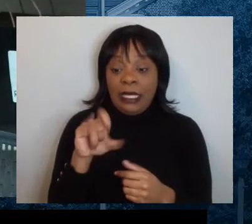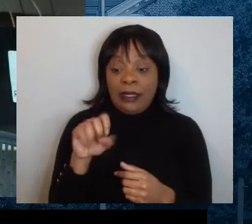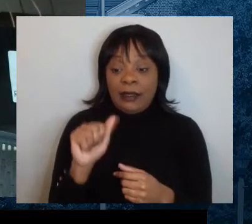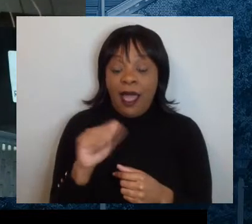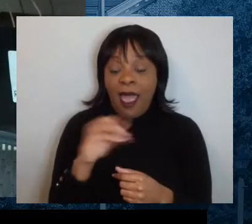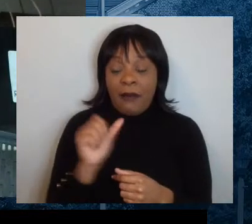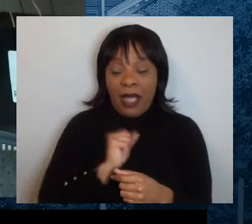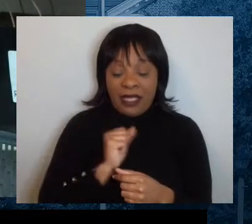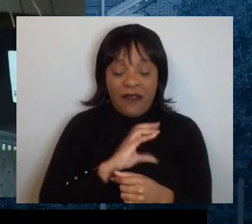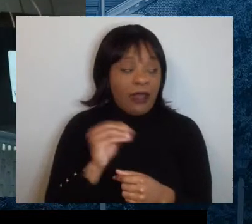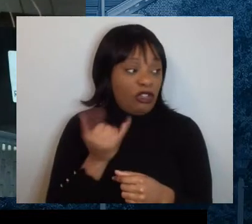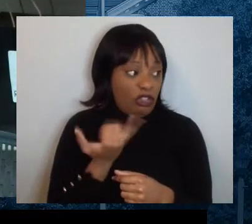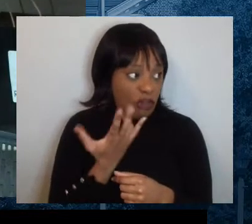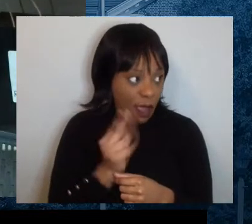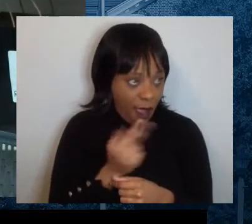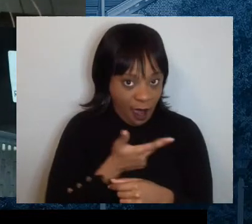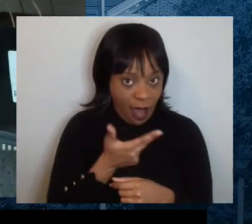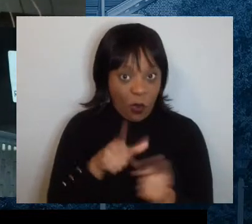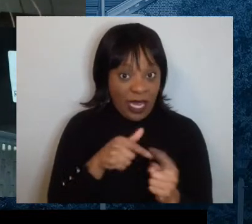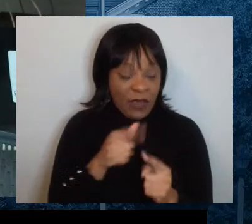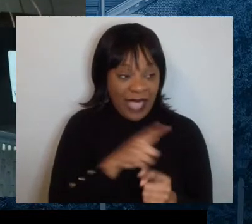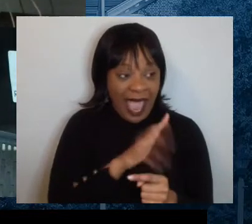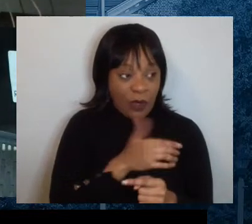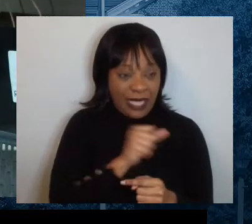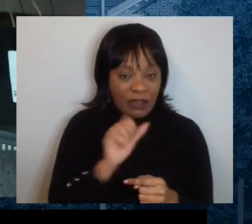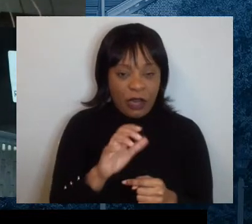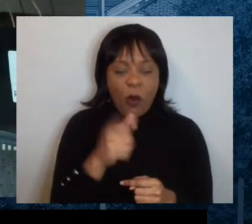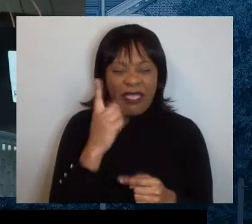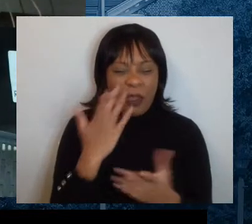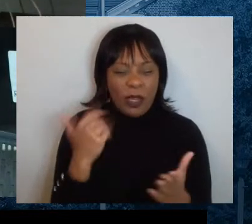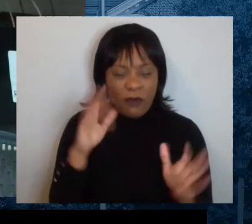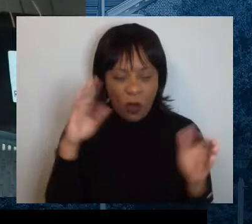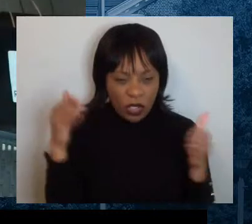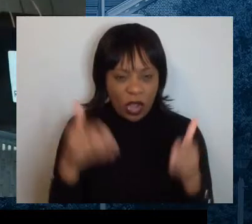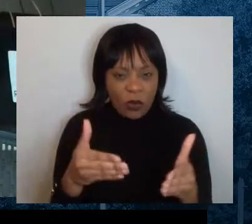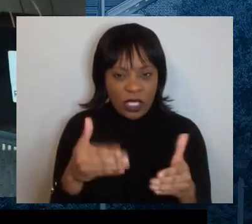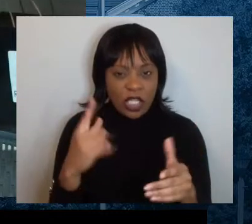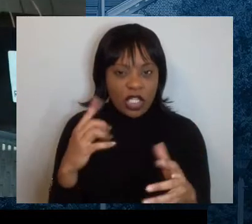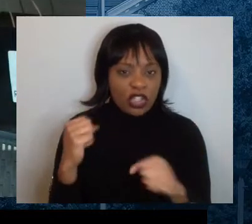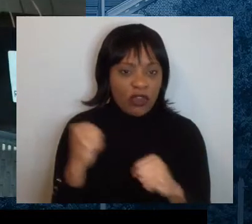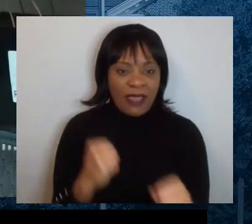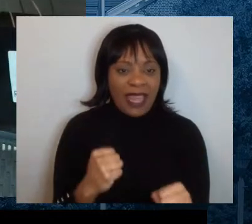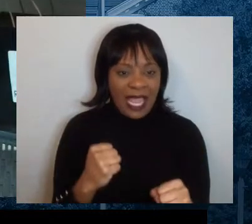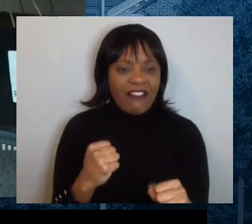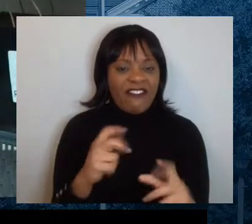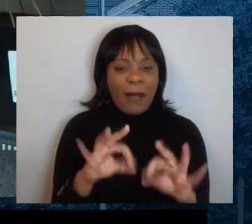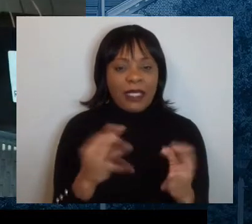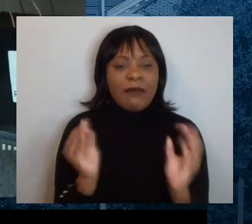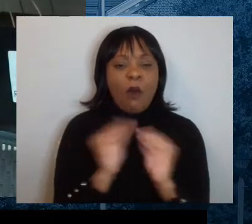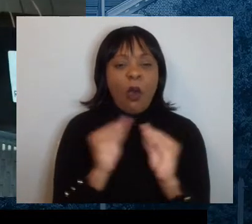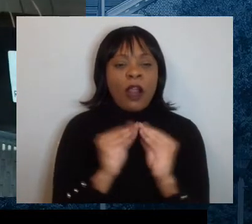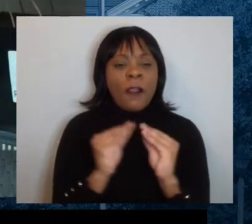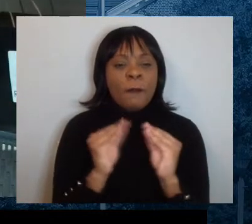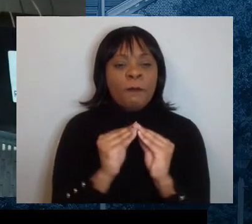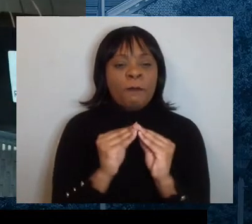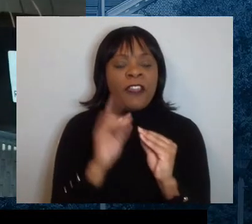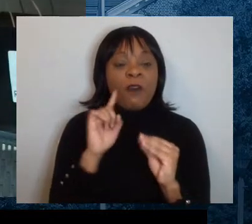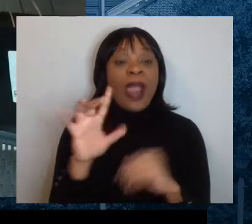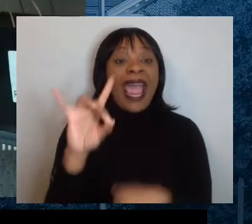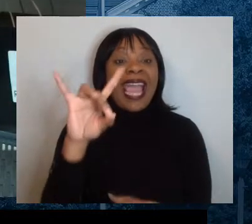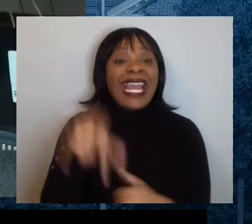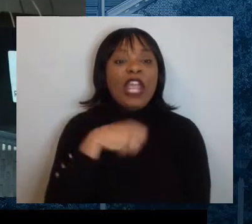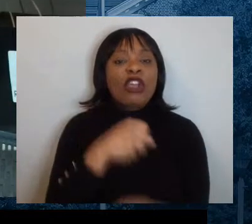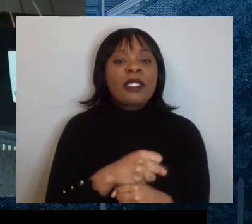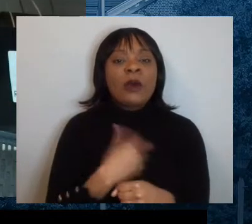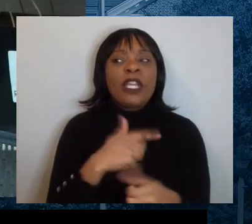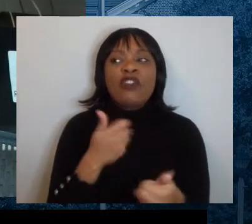John, when he was our secretary, one of the things we focus on are strengthening families. That's what for 8 years. How do we strengthen the basic